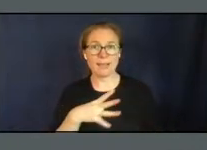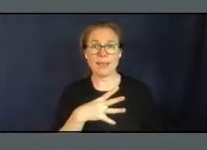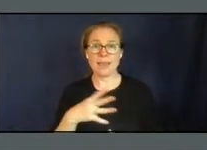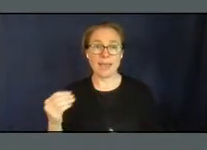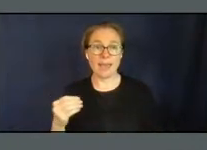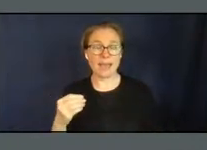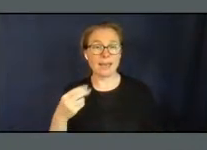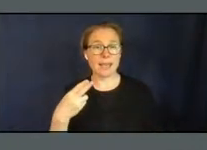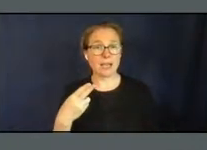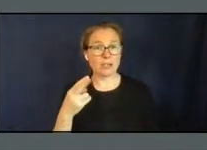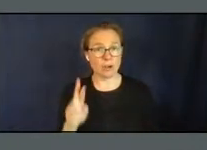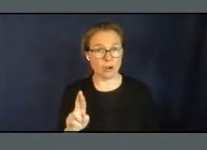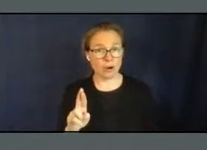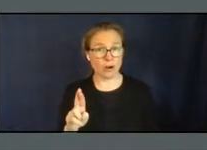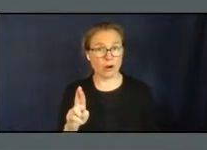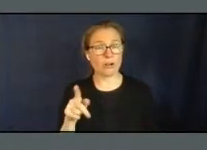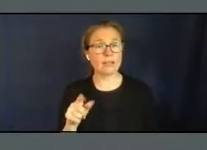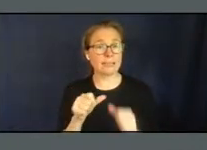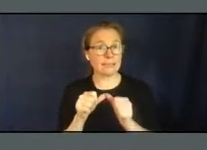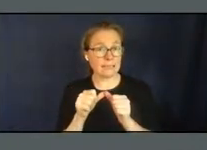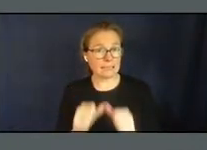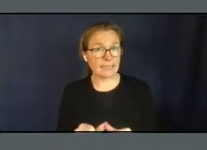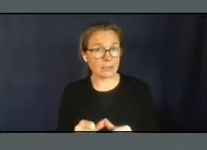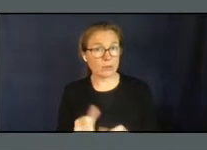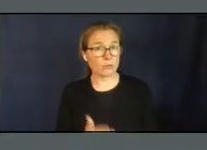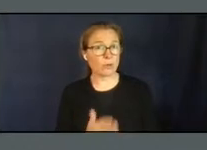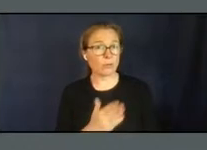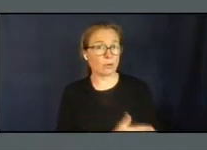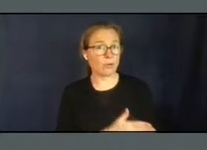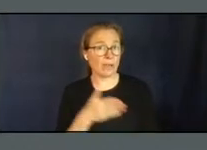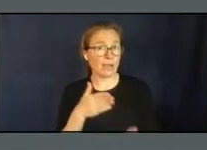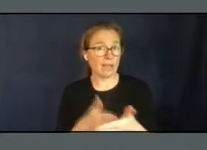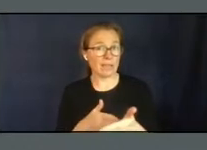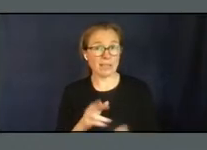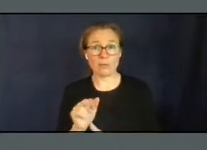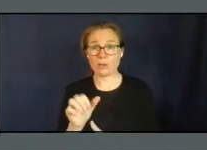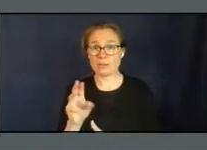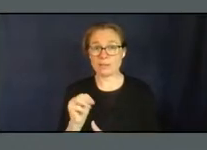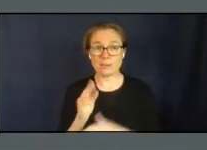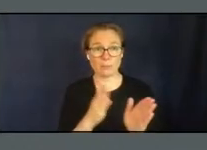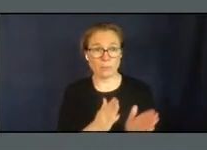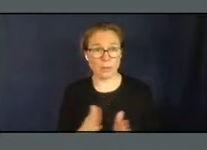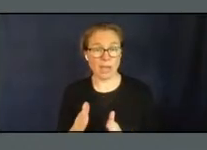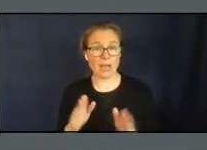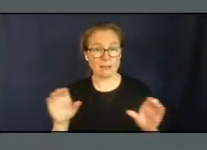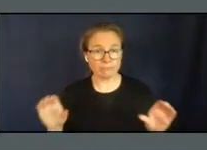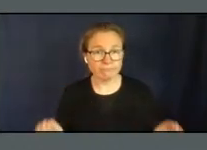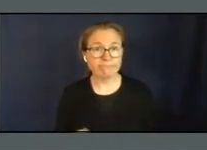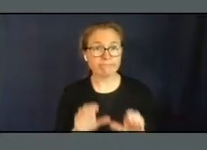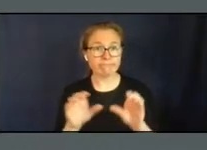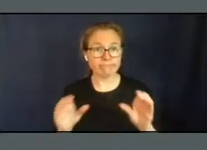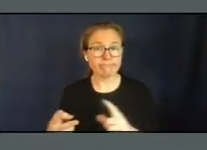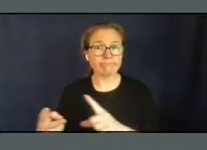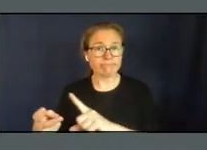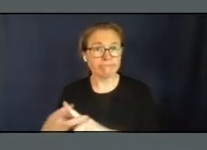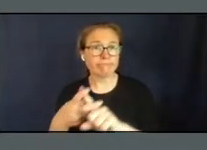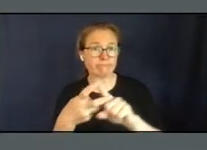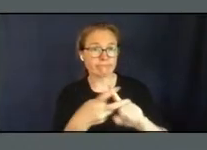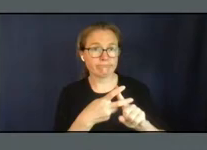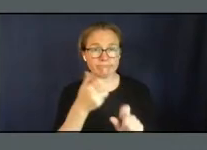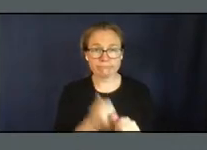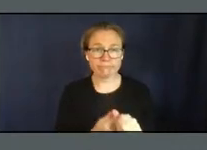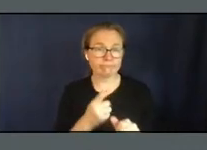Resources is continuing to advance its anti-racism plan and is actively engaging stakeholders throughout the university, including